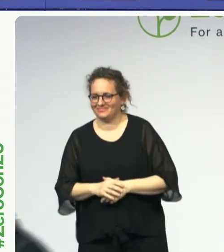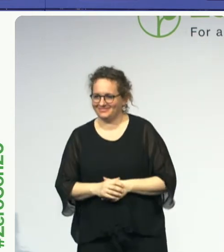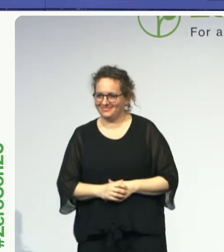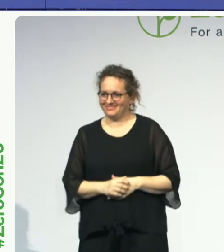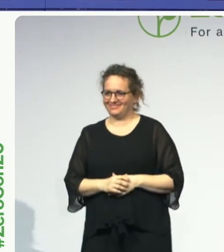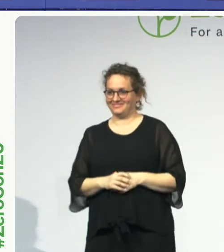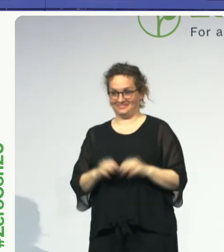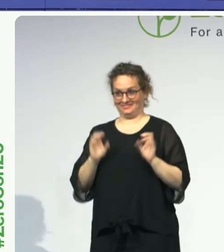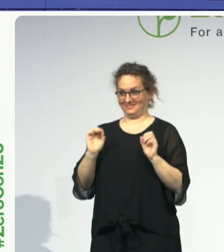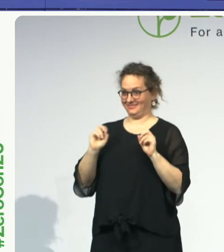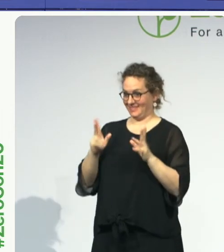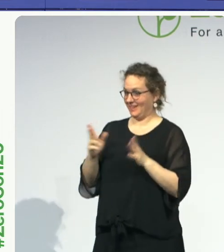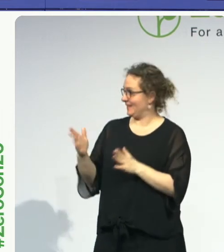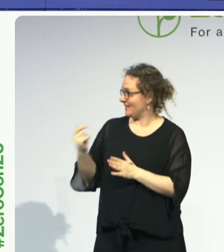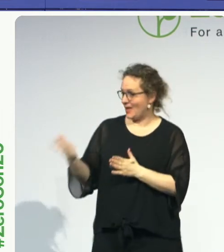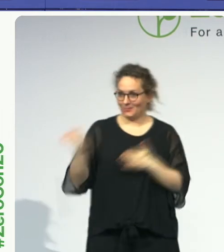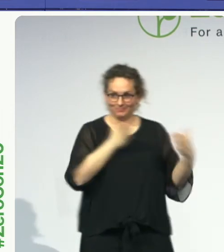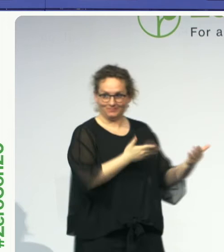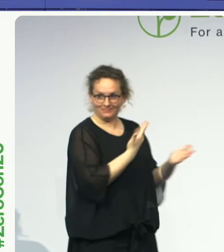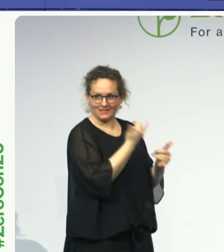All right, let us head now to our final presenter.